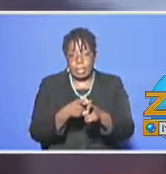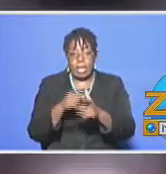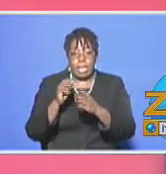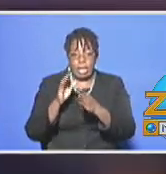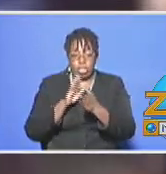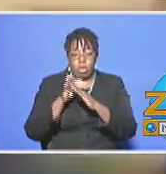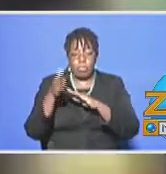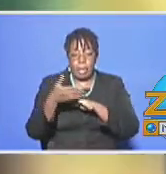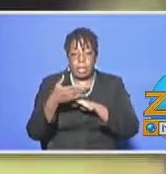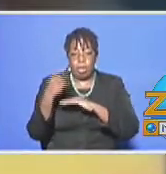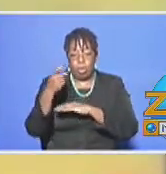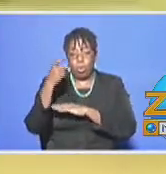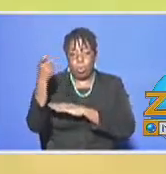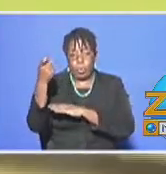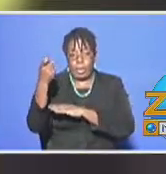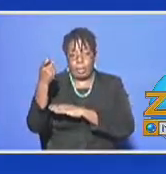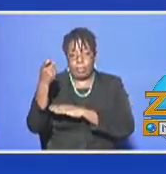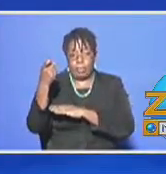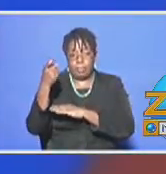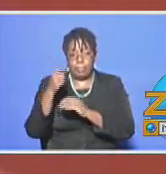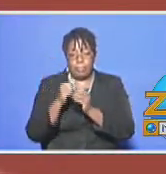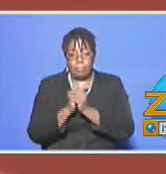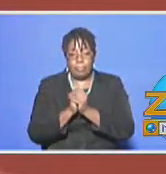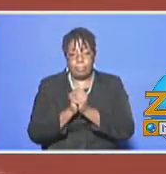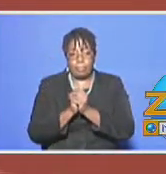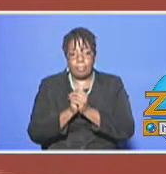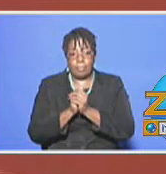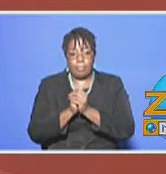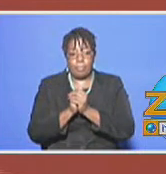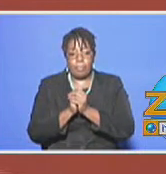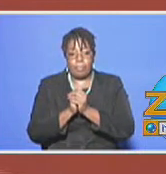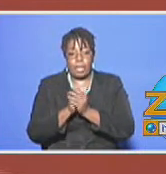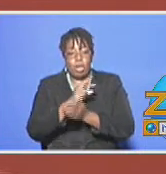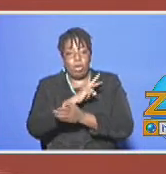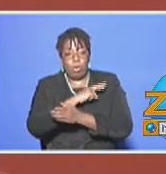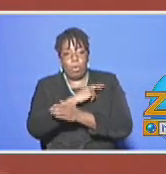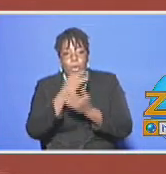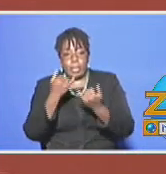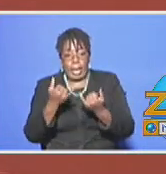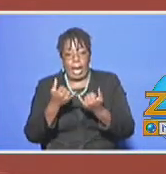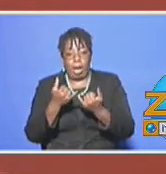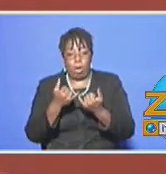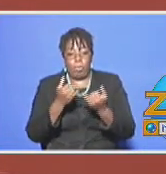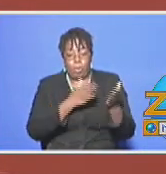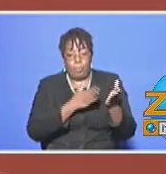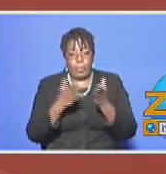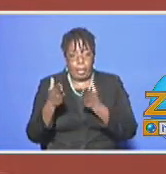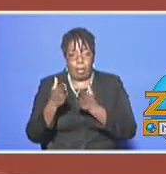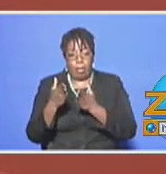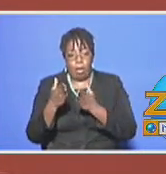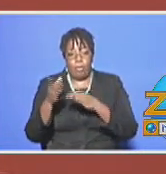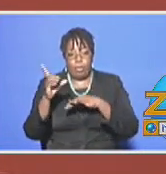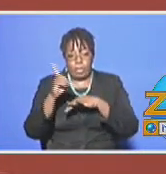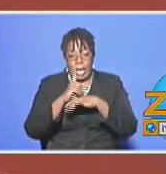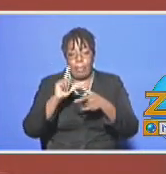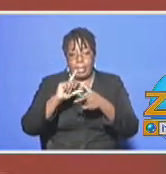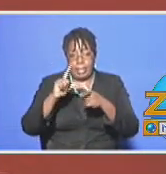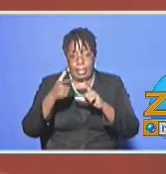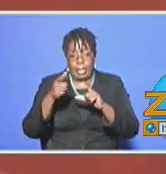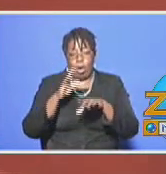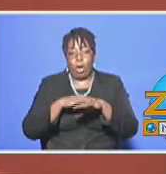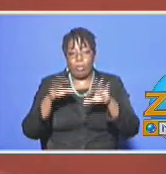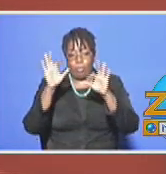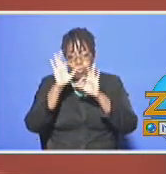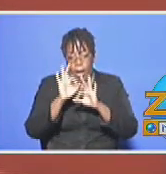winning in 21.96 seconds. Miller Weibo will now prepare for the Diamond League meet in Monaco on Friday. She's set to go up against